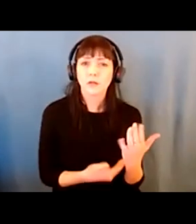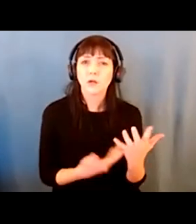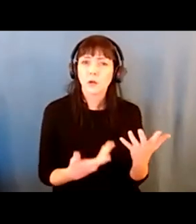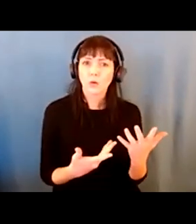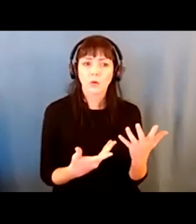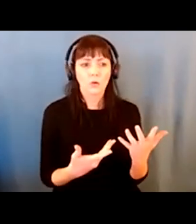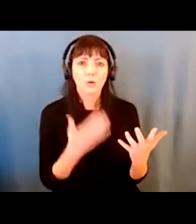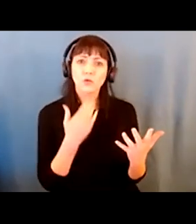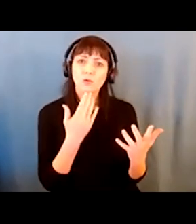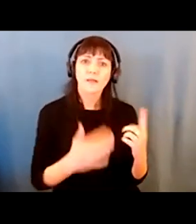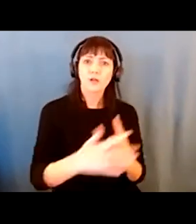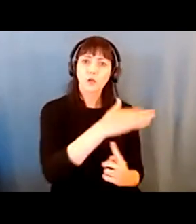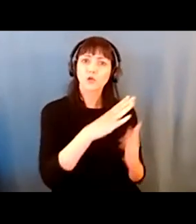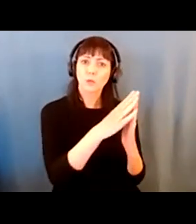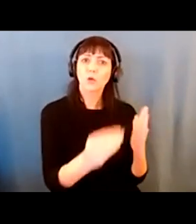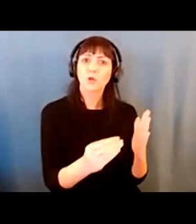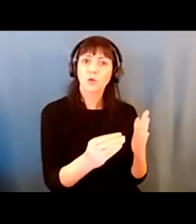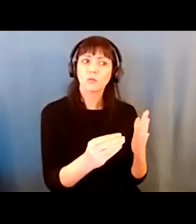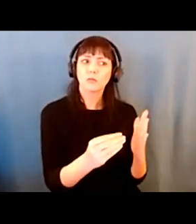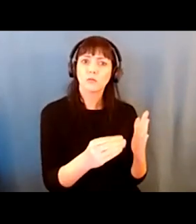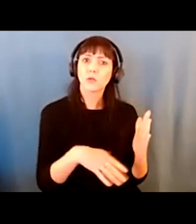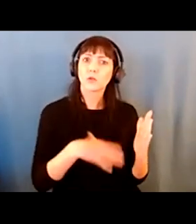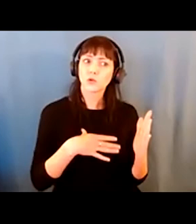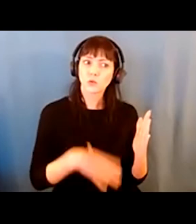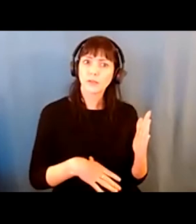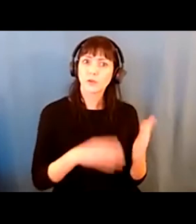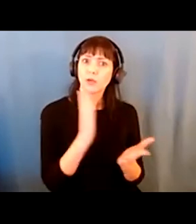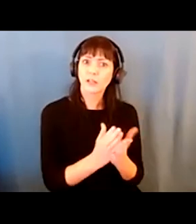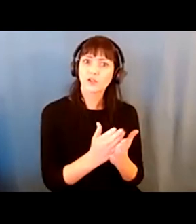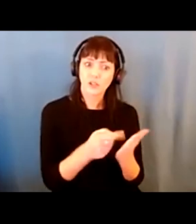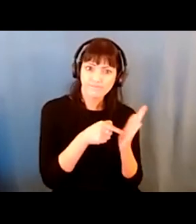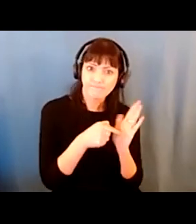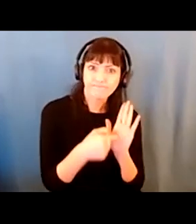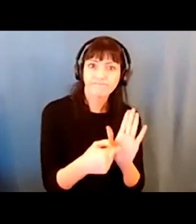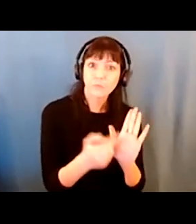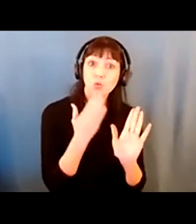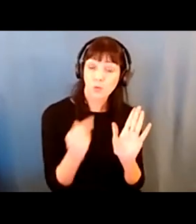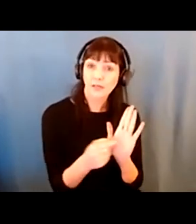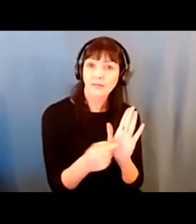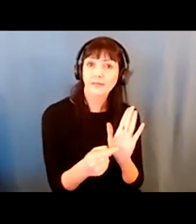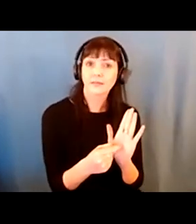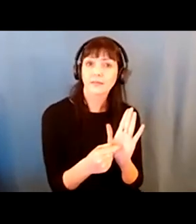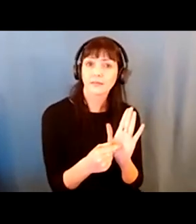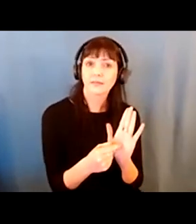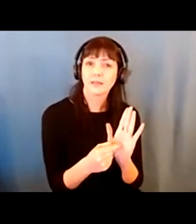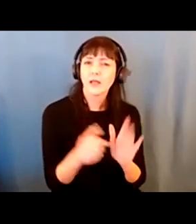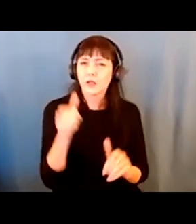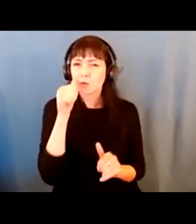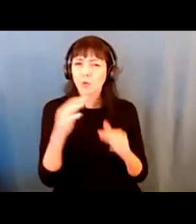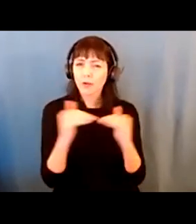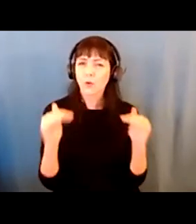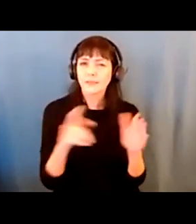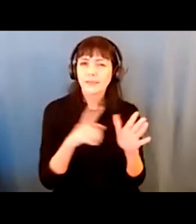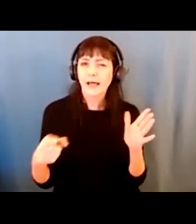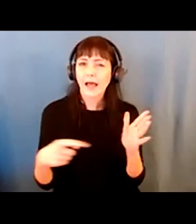your mouth is. And, you know, and the bottom line is that there's something called the Equality Act 2010,